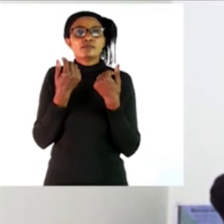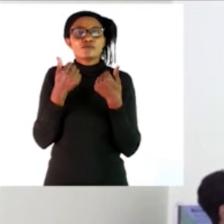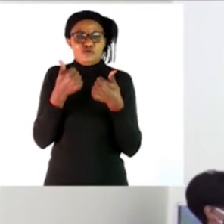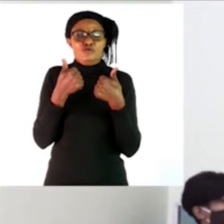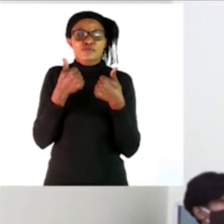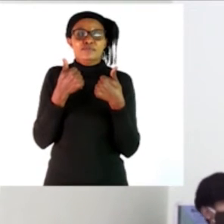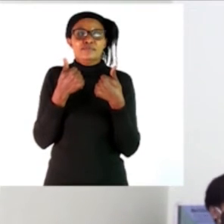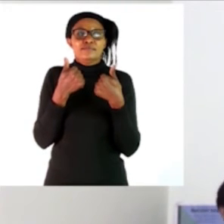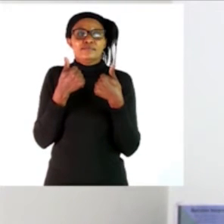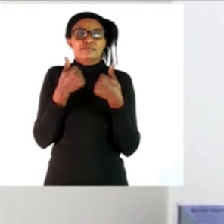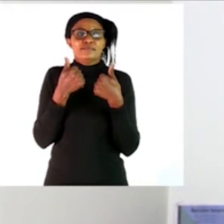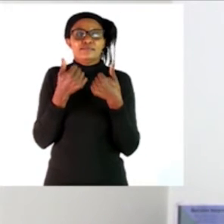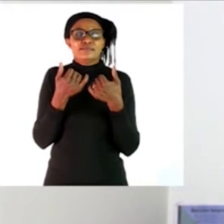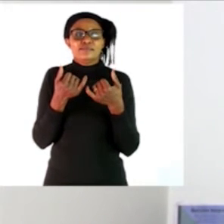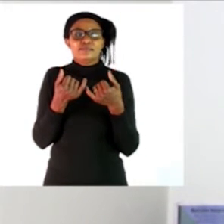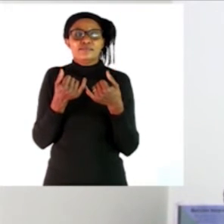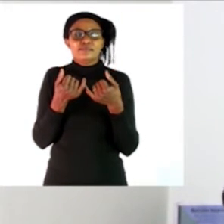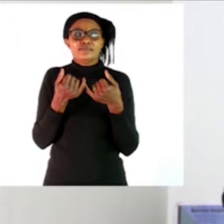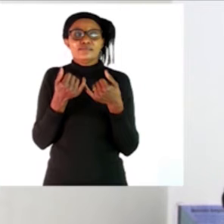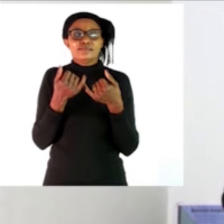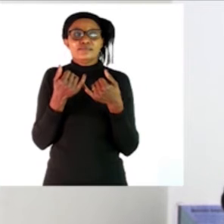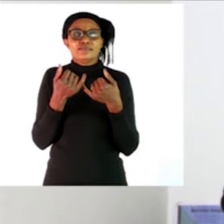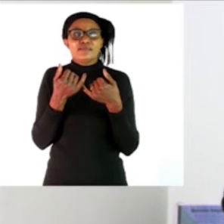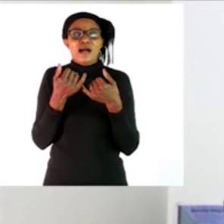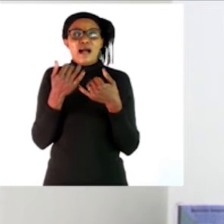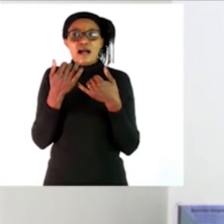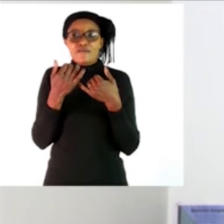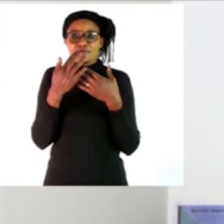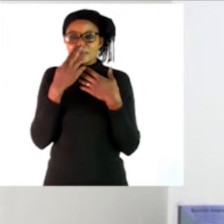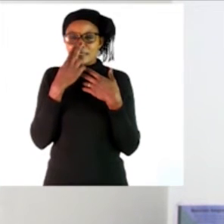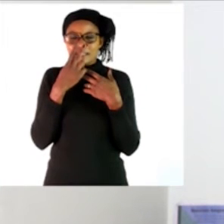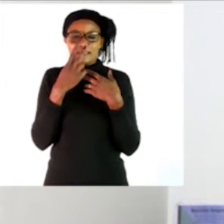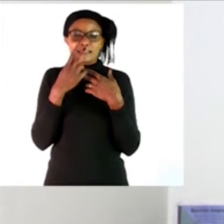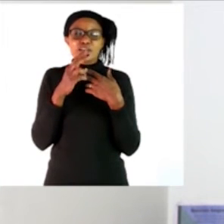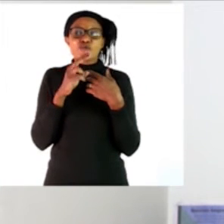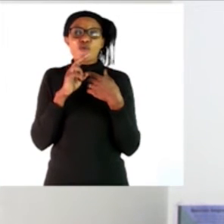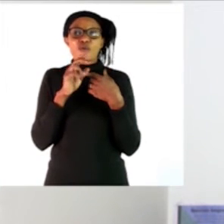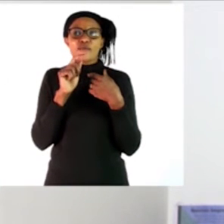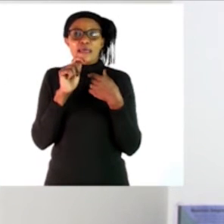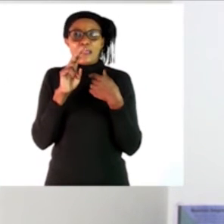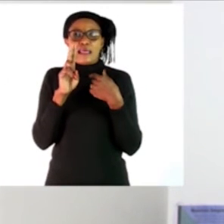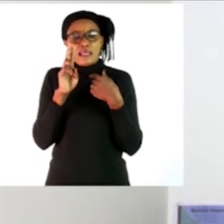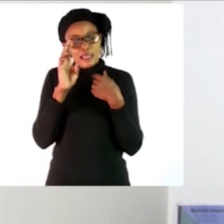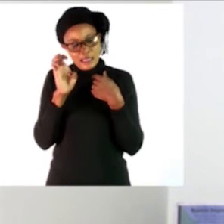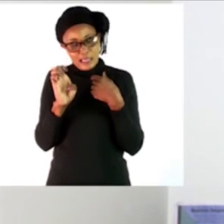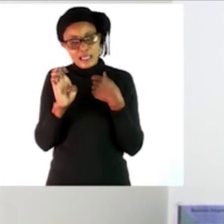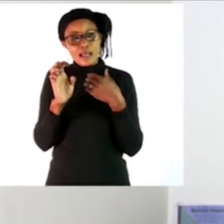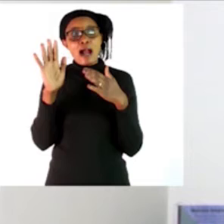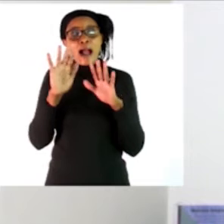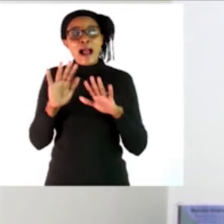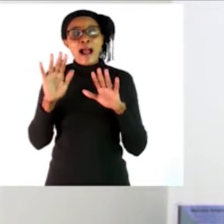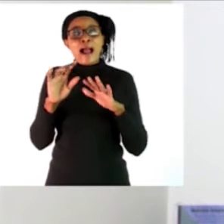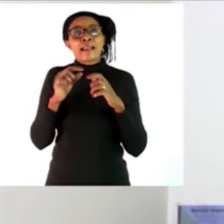Good. Now, after she has seen all the this and she color it in pink, we